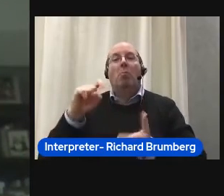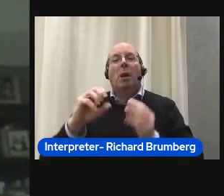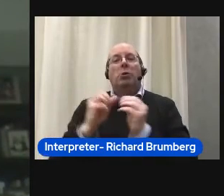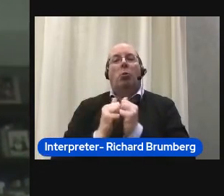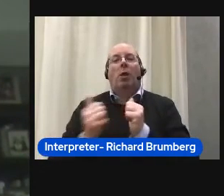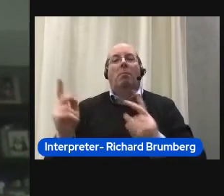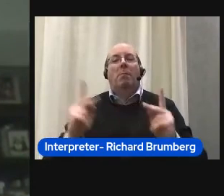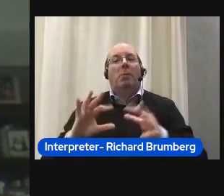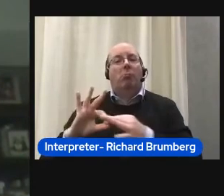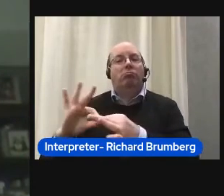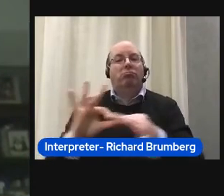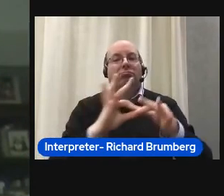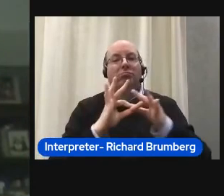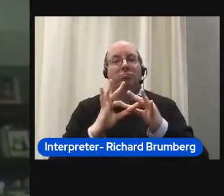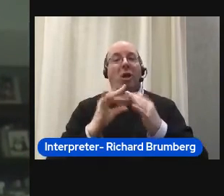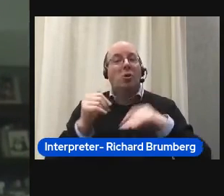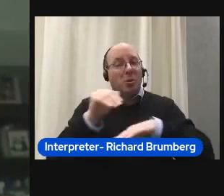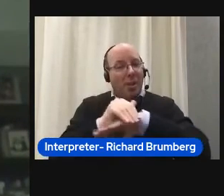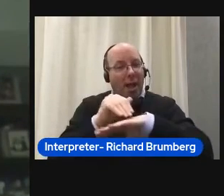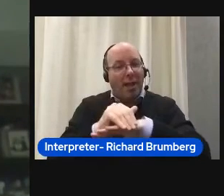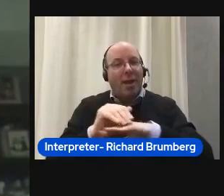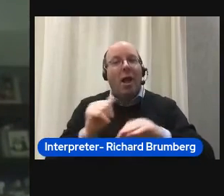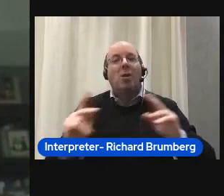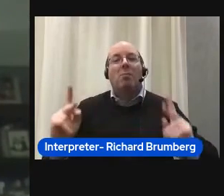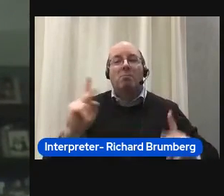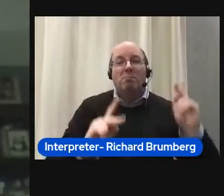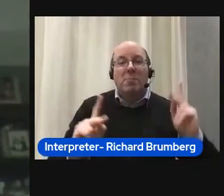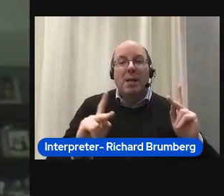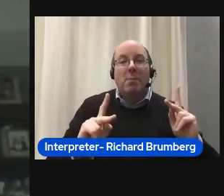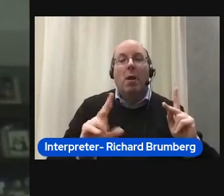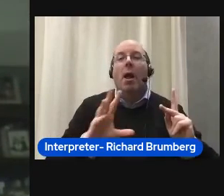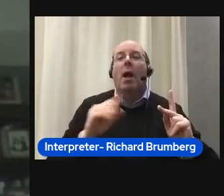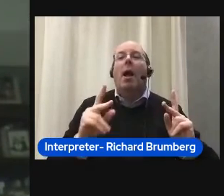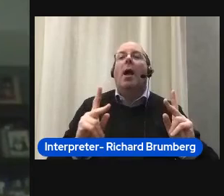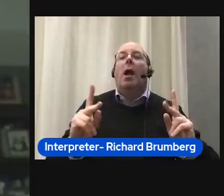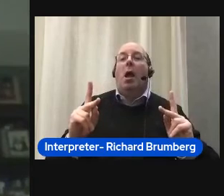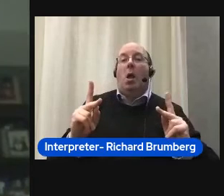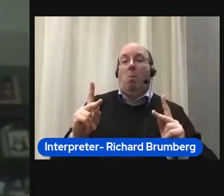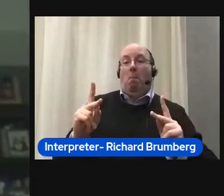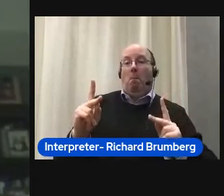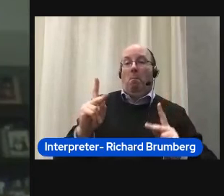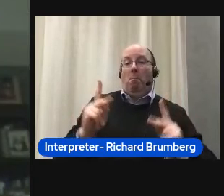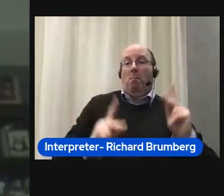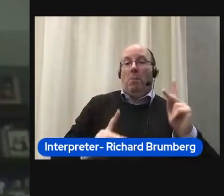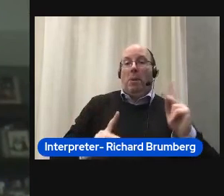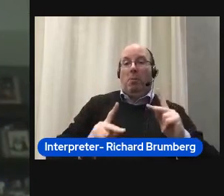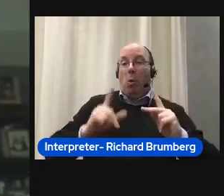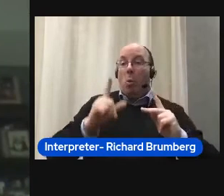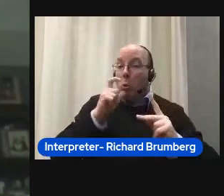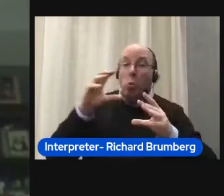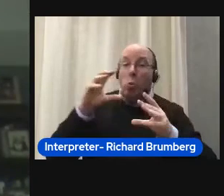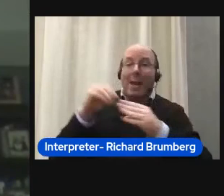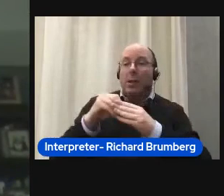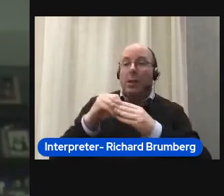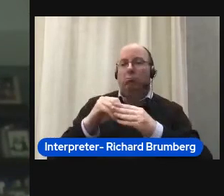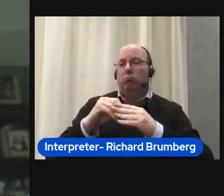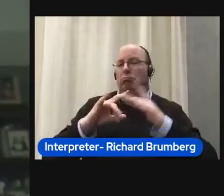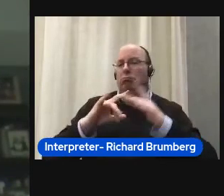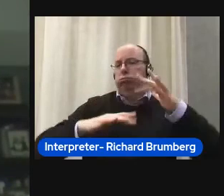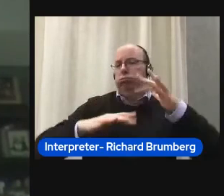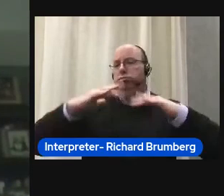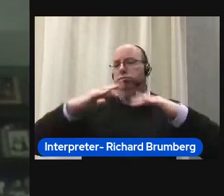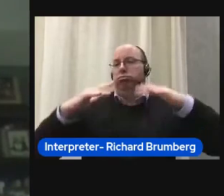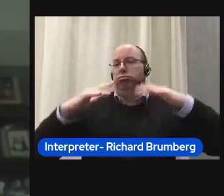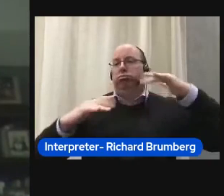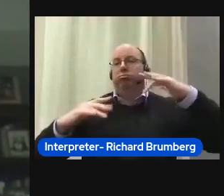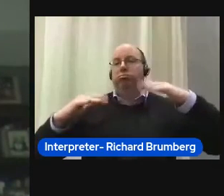has taught us that not only does it need to be with others, but with a broad tent in terms of who participates and